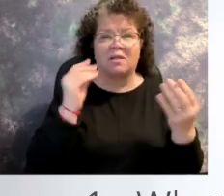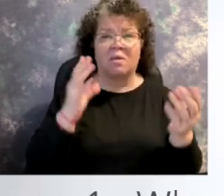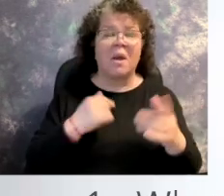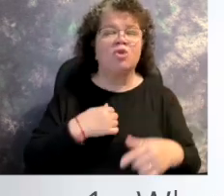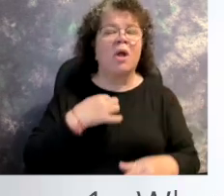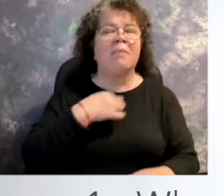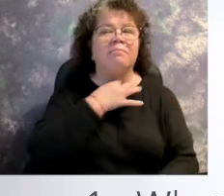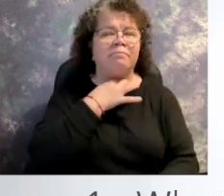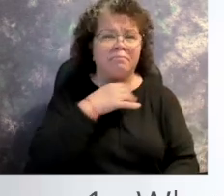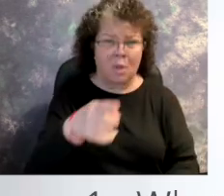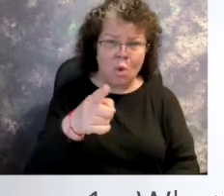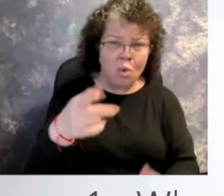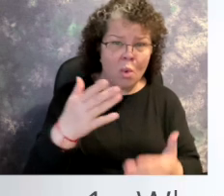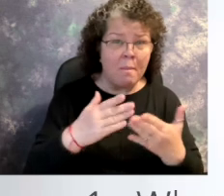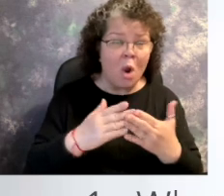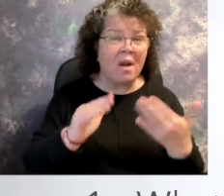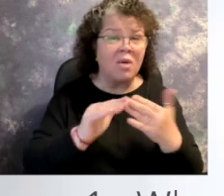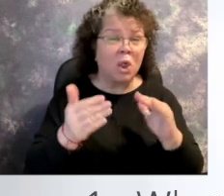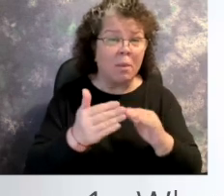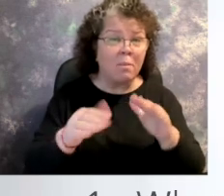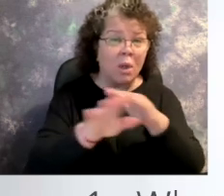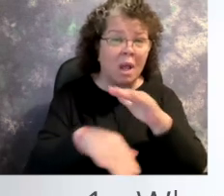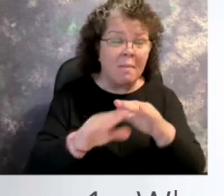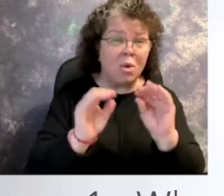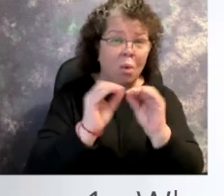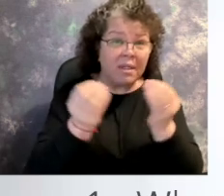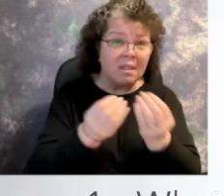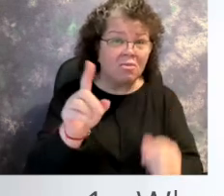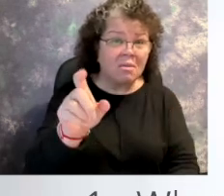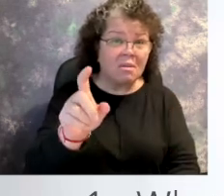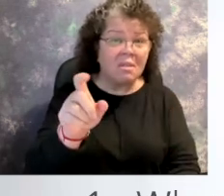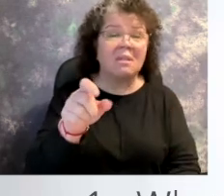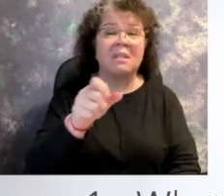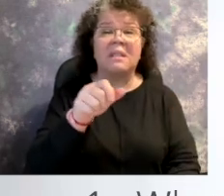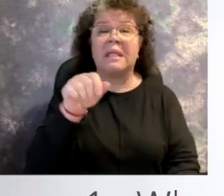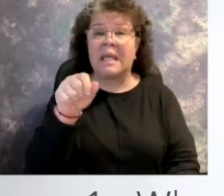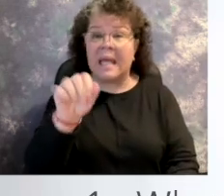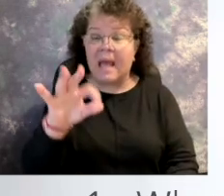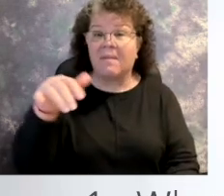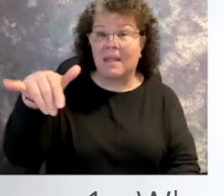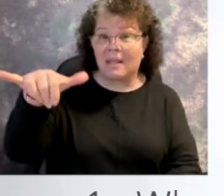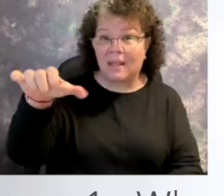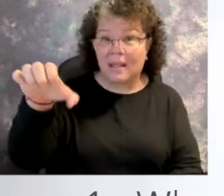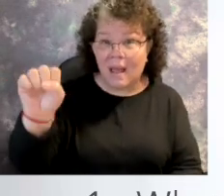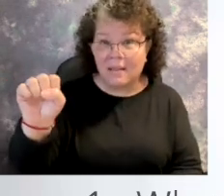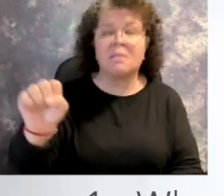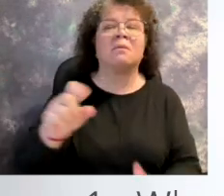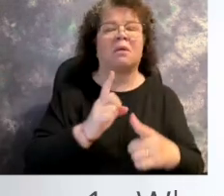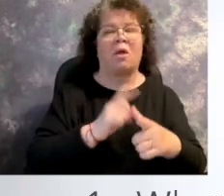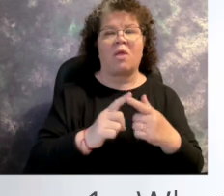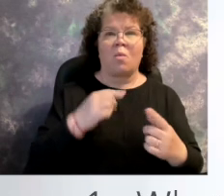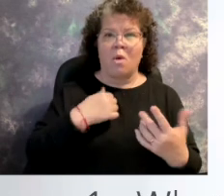asking, what are you part of a community-based organization? Because if so, what we're looking for is we're looking